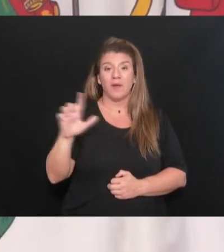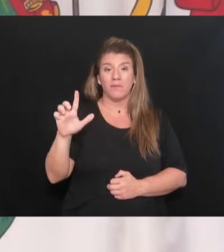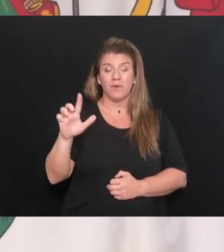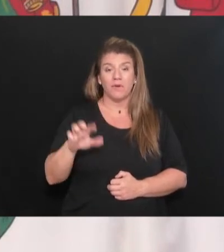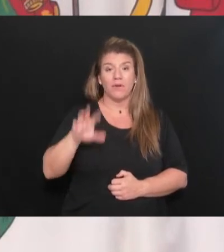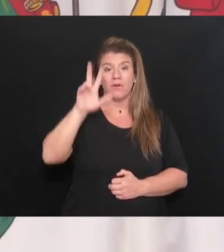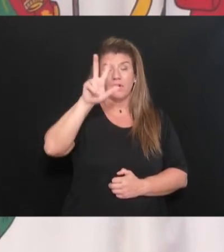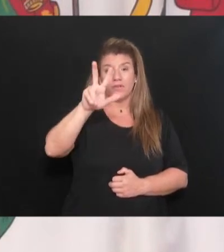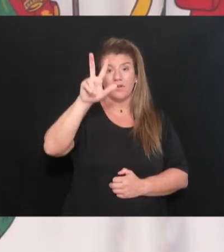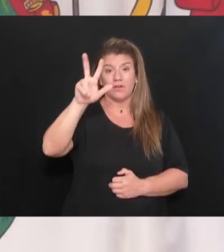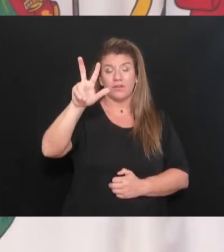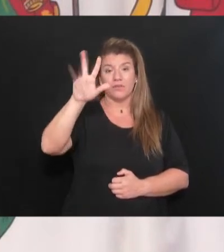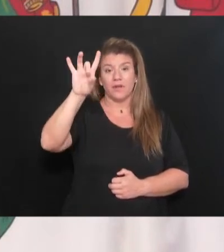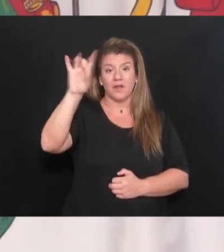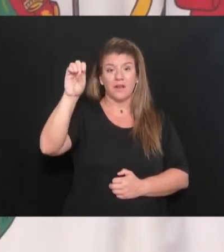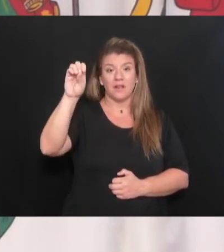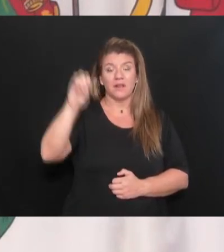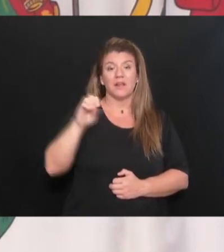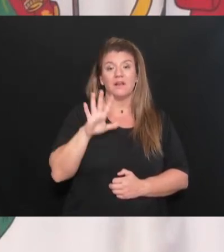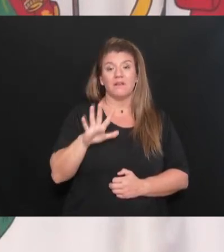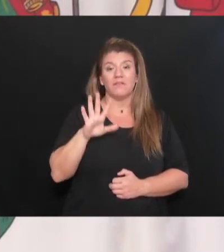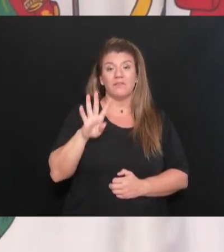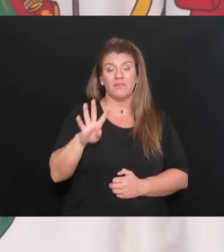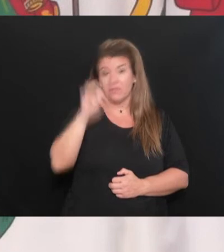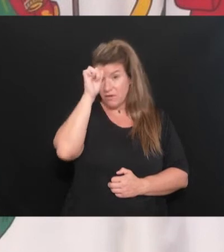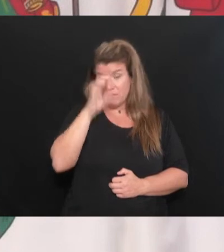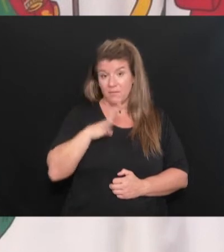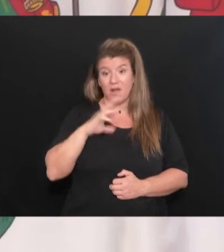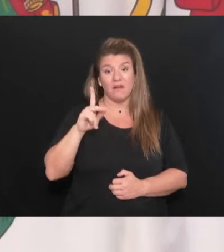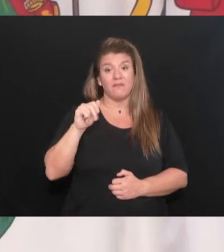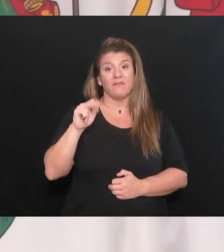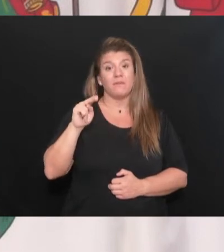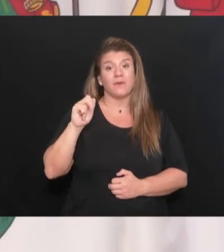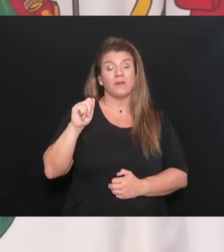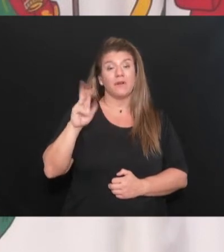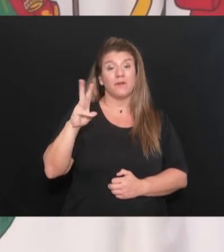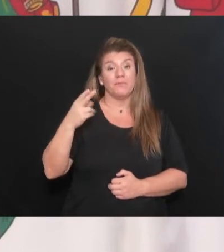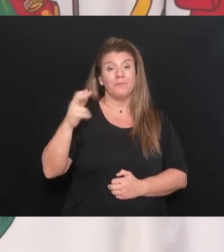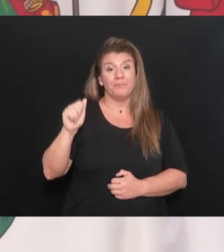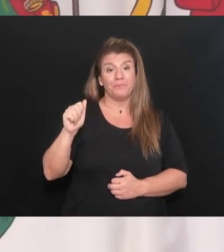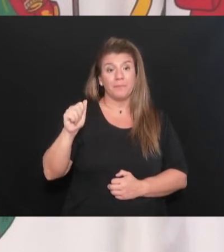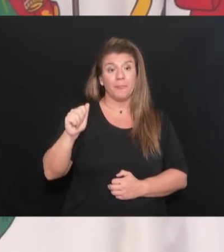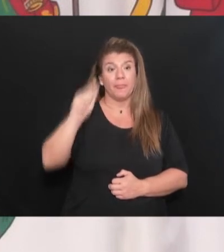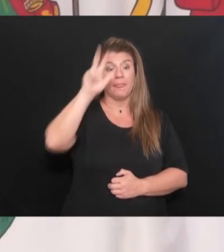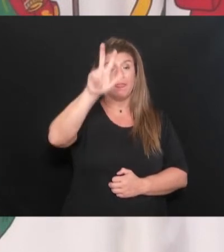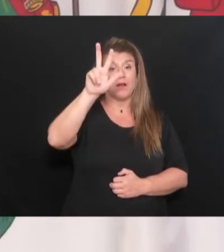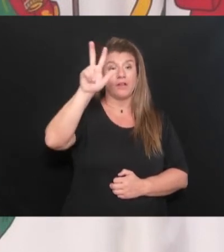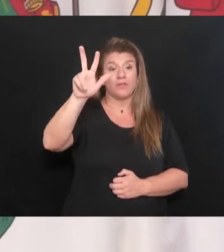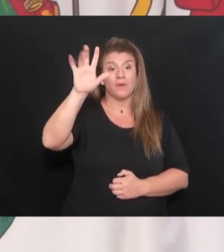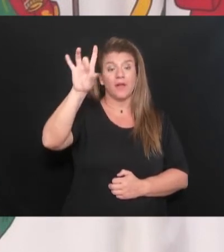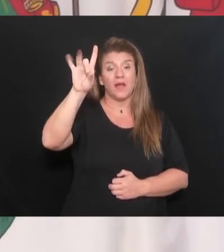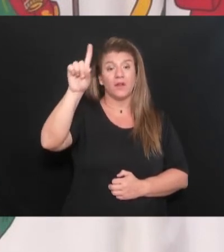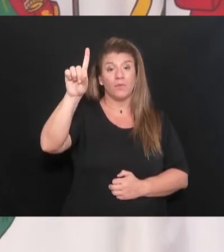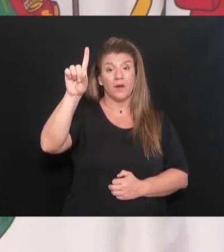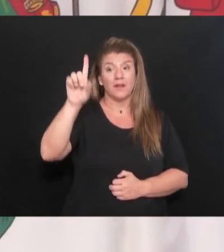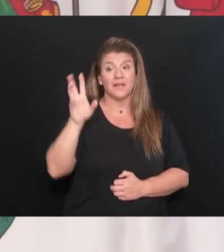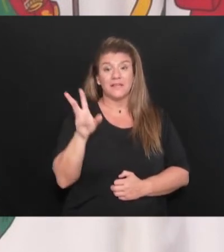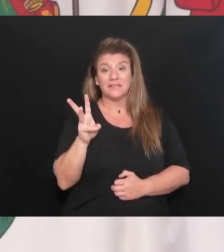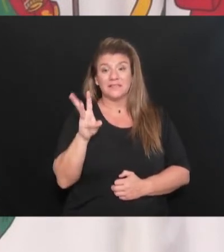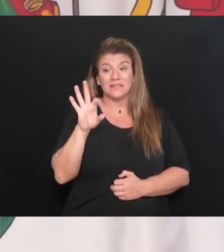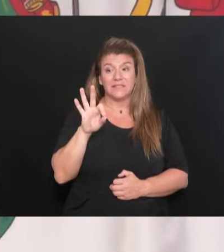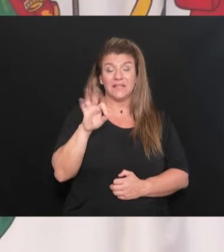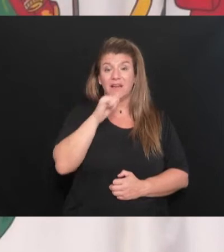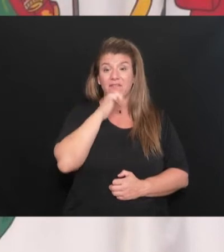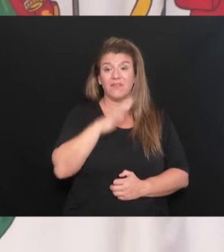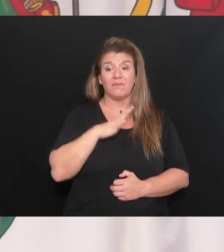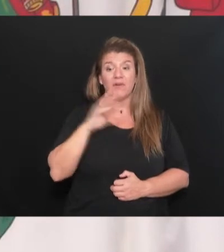Our 3,380th death, a 54-year-old male from Kanawha County. Our 3,381st death, a 69-year-old female